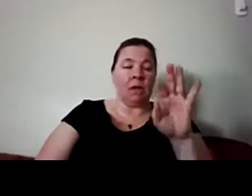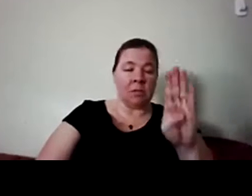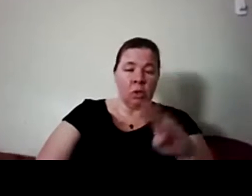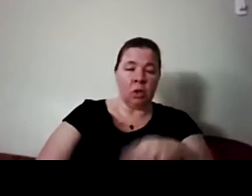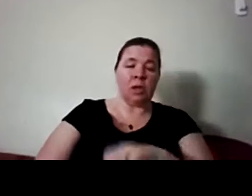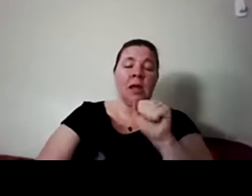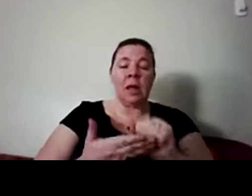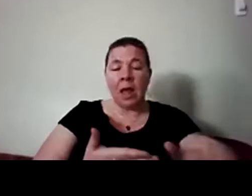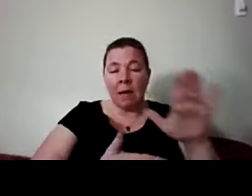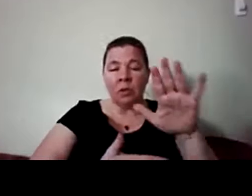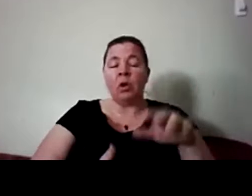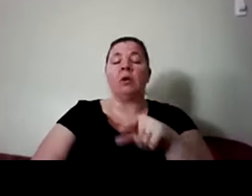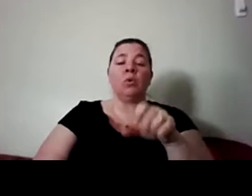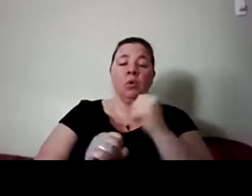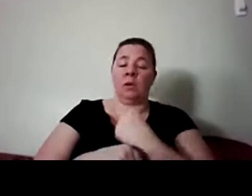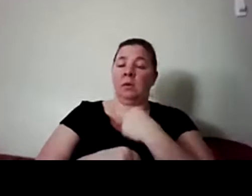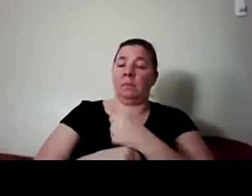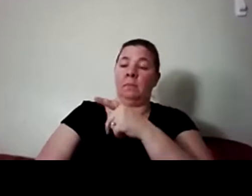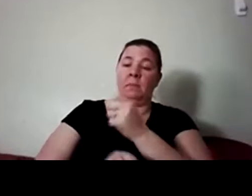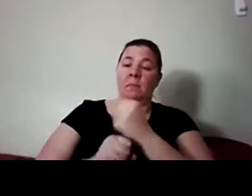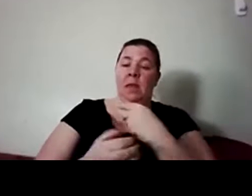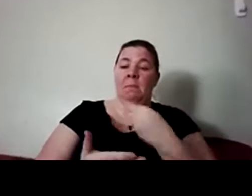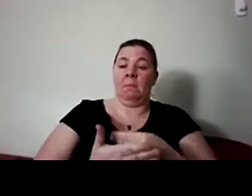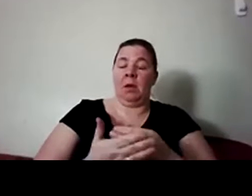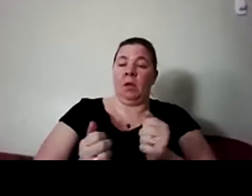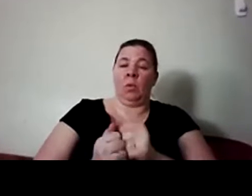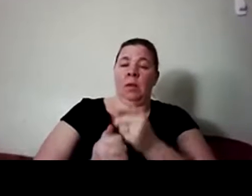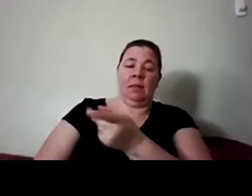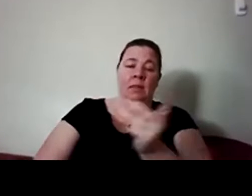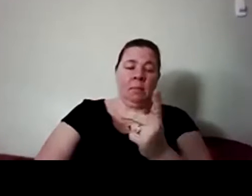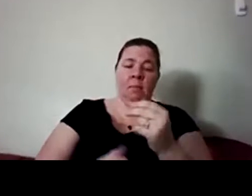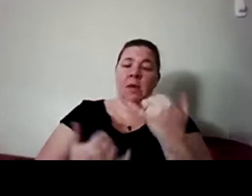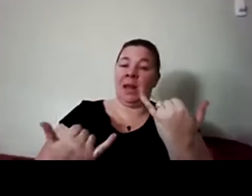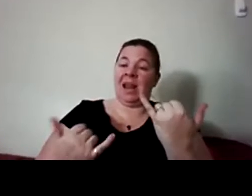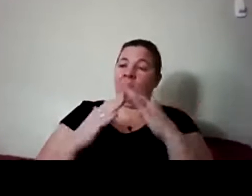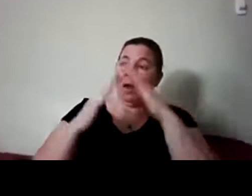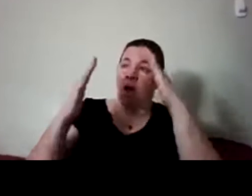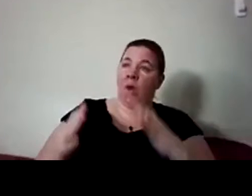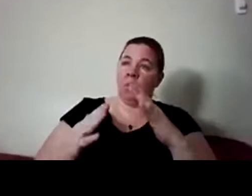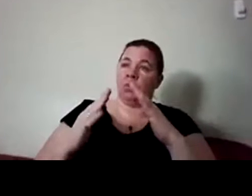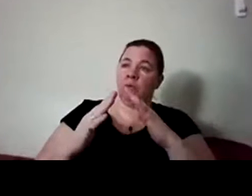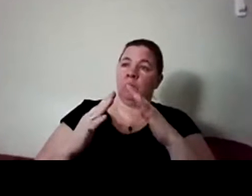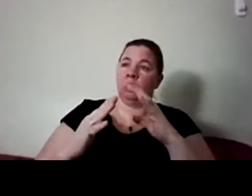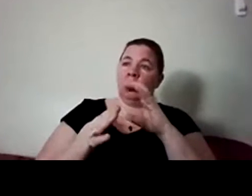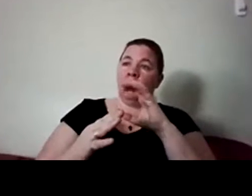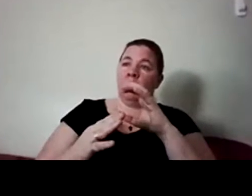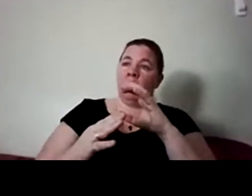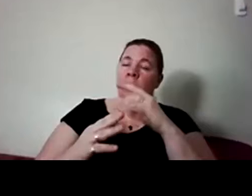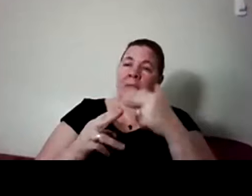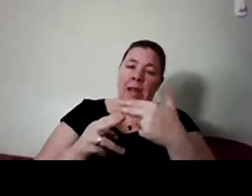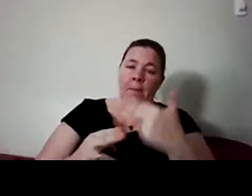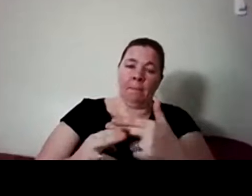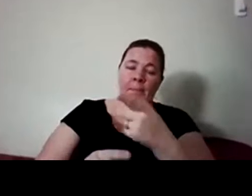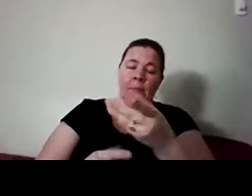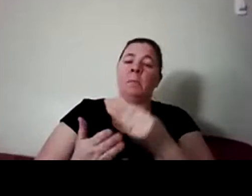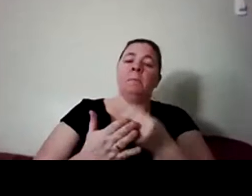Amazon, you can still make money with them, even though they are now household names. All you got to do, go buy some